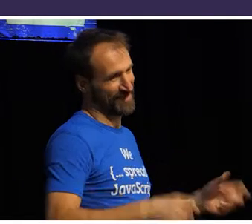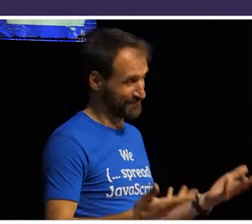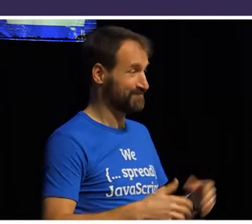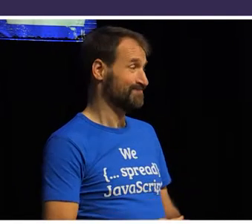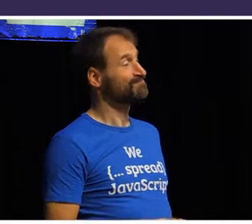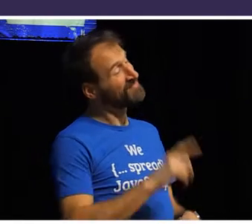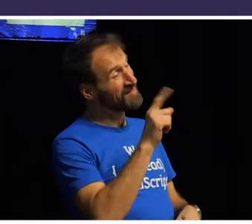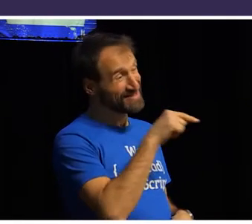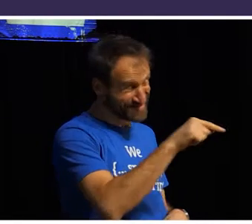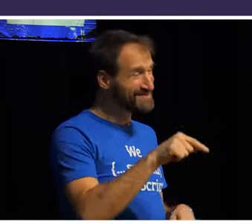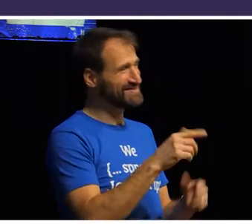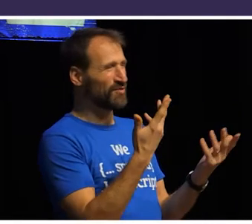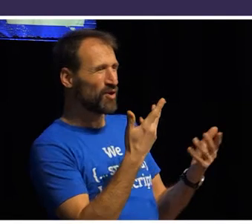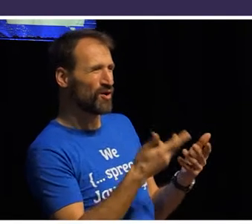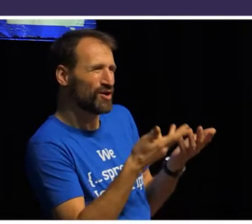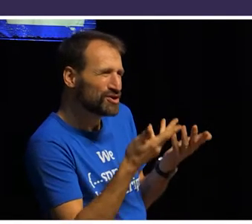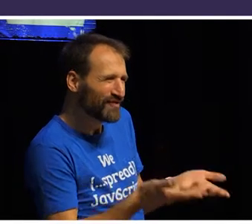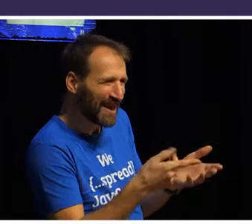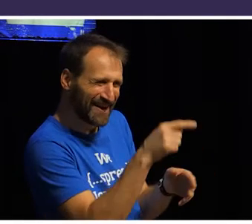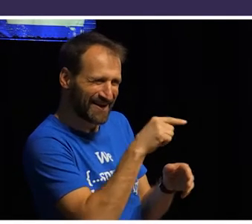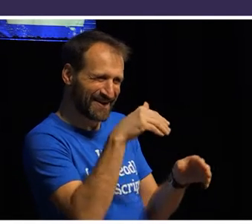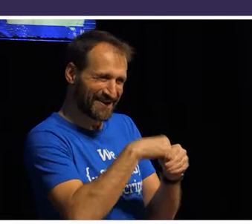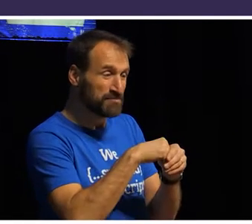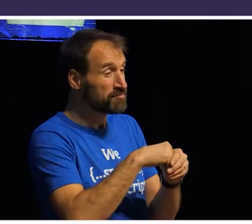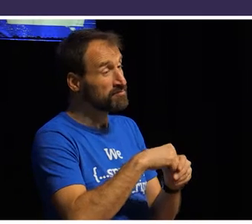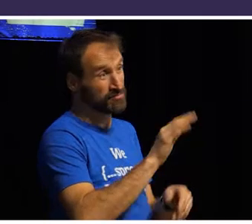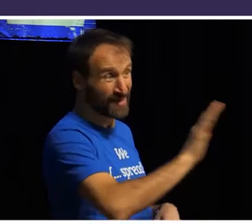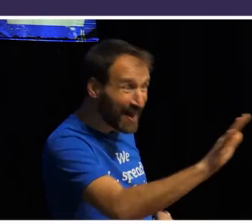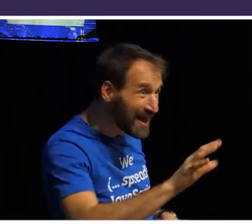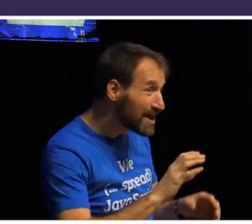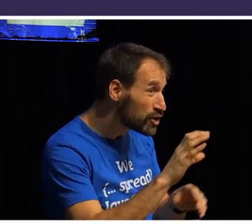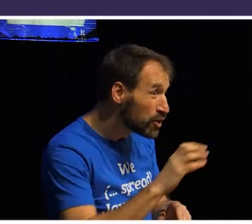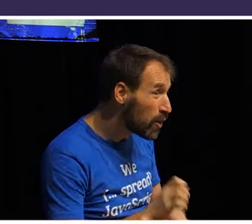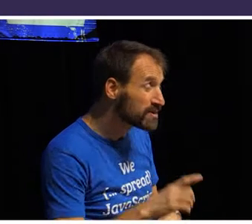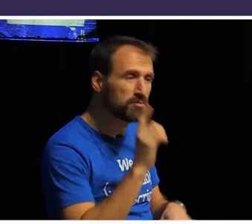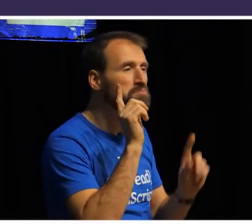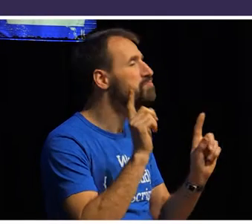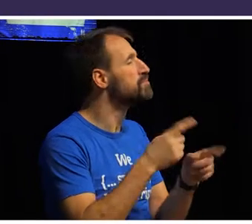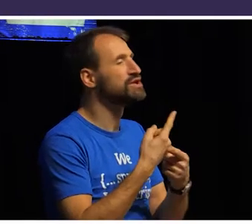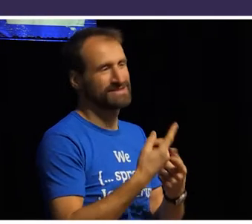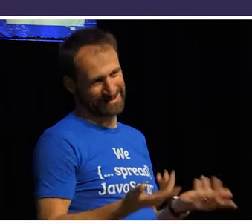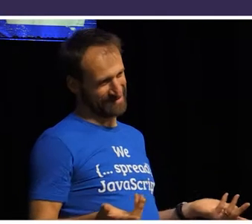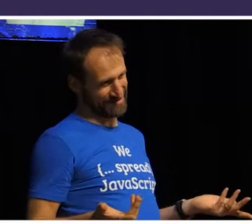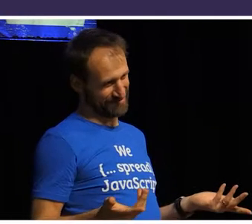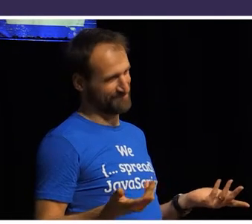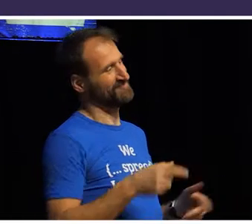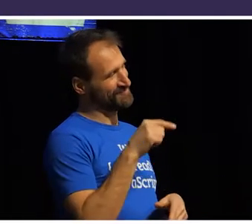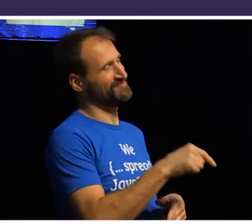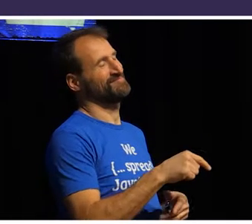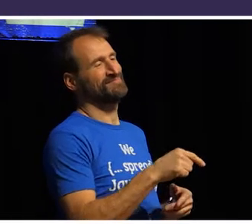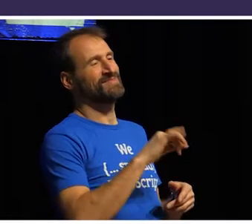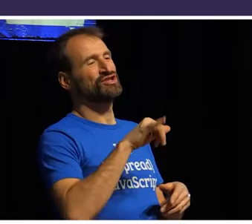in these types of flaws don't just happen in your code as part of a core a kind of a core part of the JavaScript ecosystem